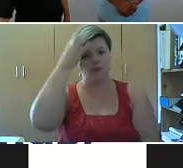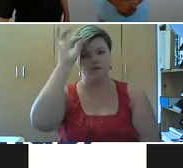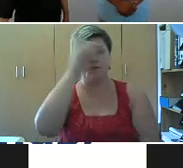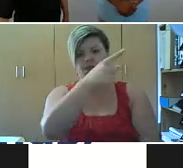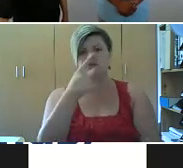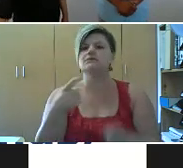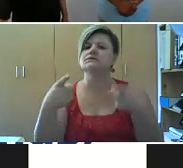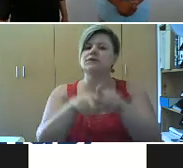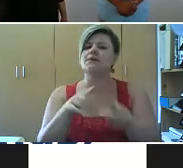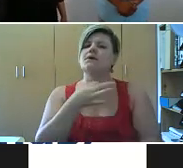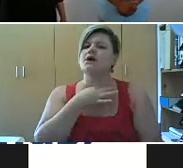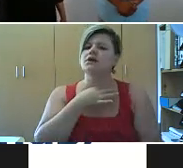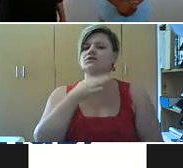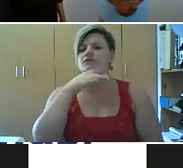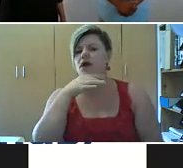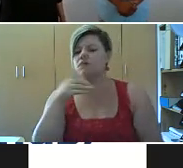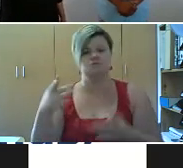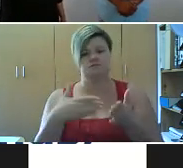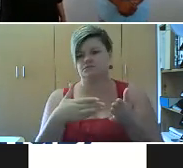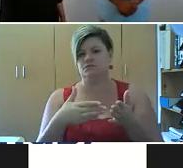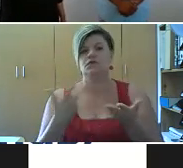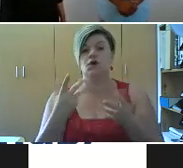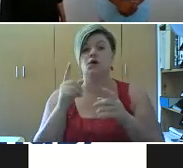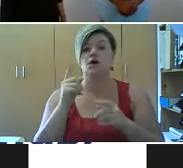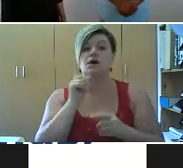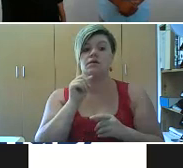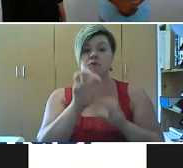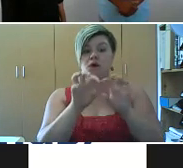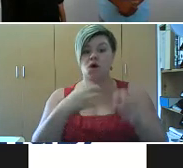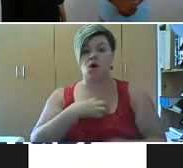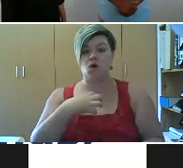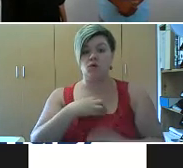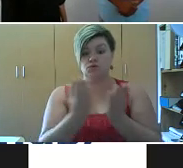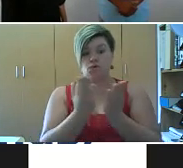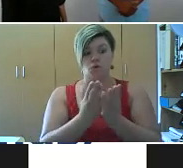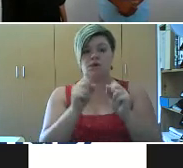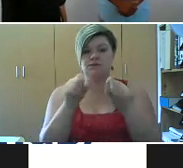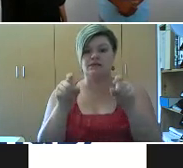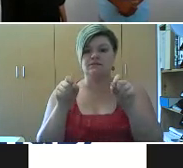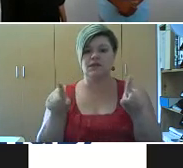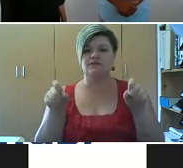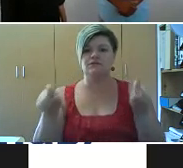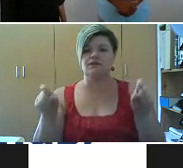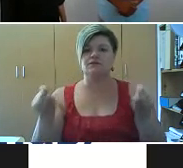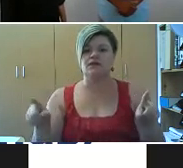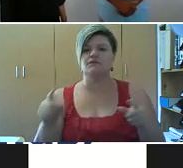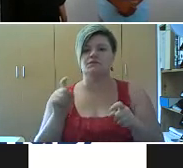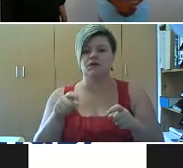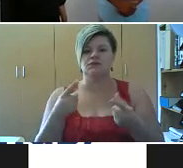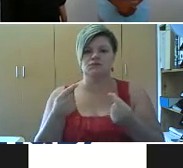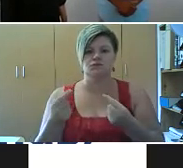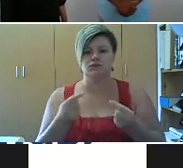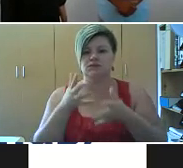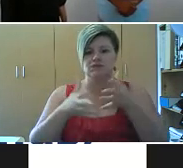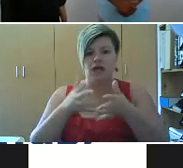languages. So what happened was that each school was left to their own devices. They had to figure out the